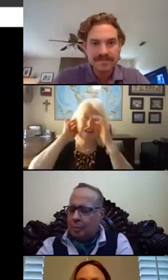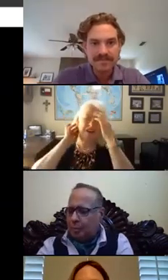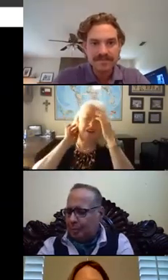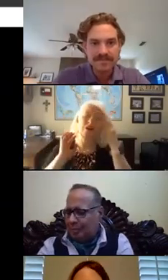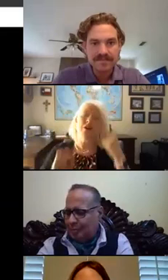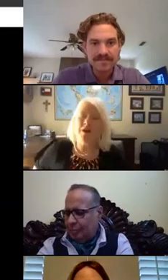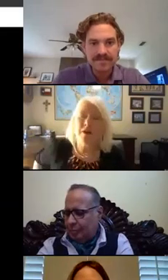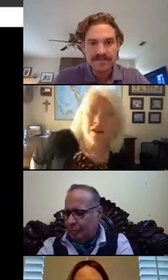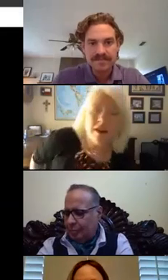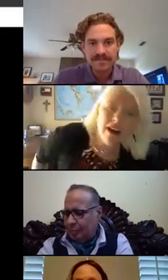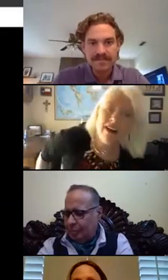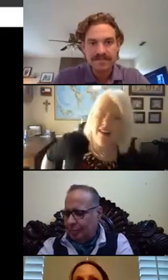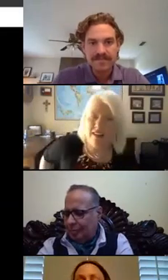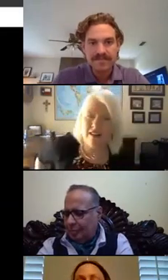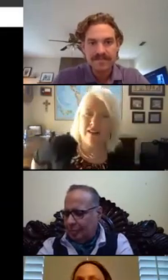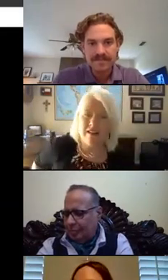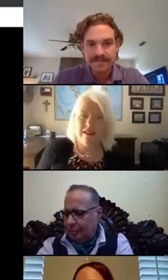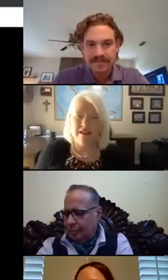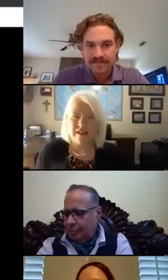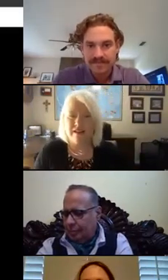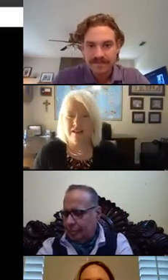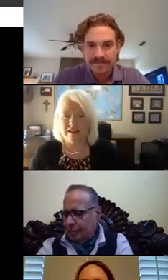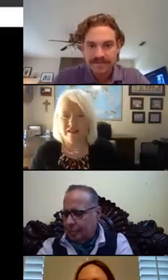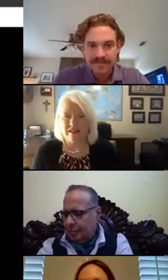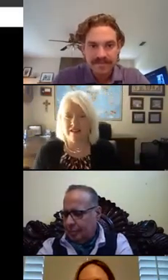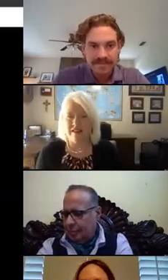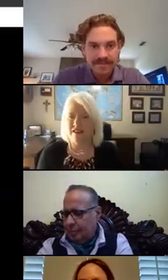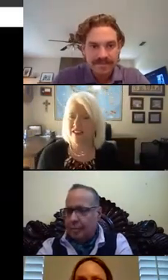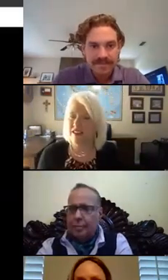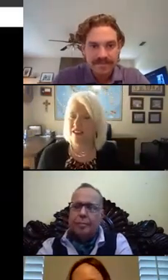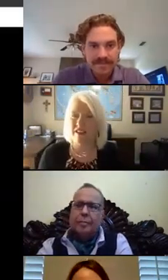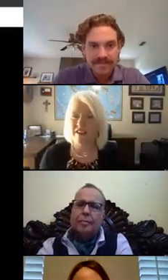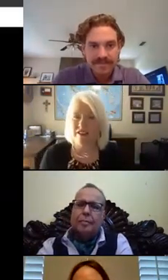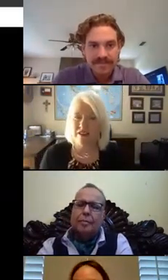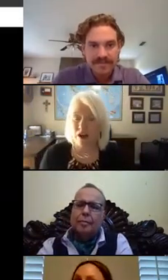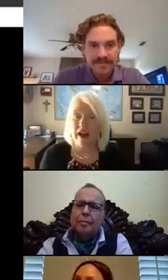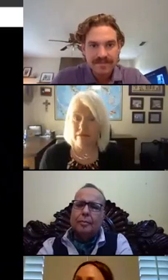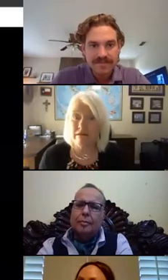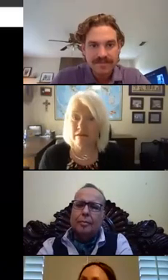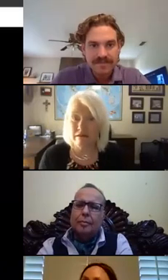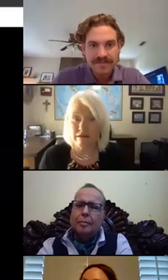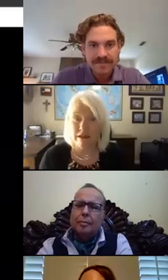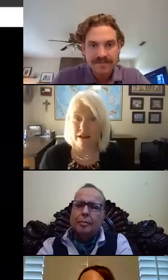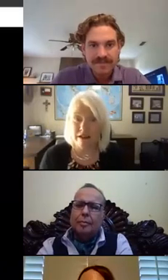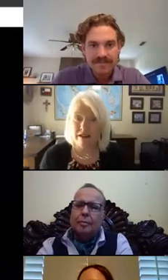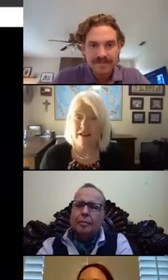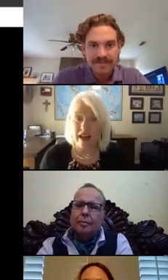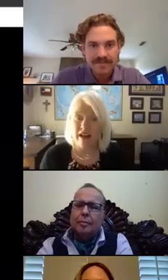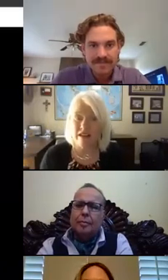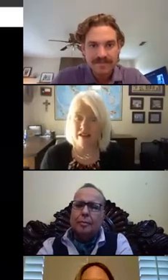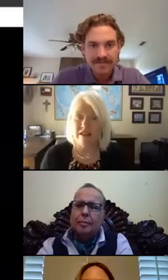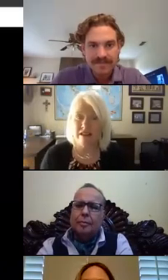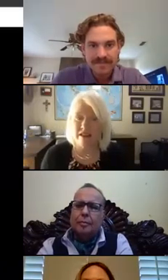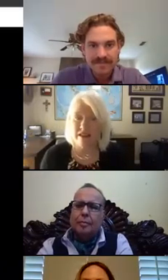targeted occupations list. However, sometimes I think it's worth a conversation. That's a great start,